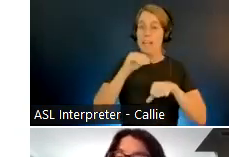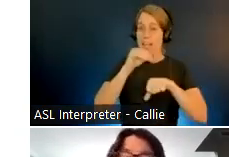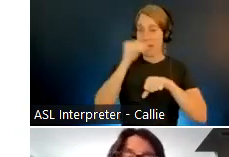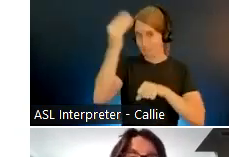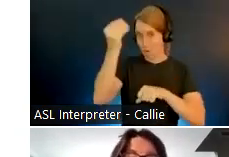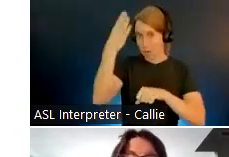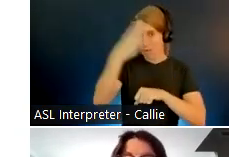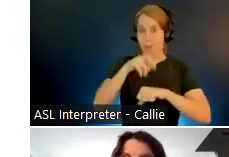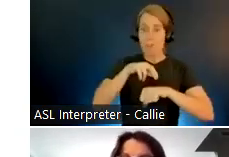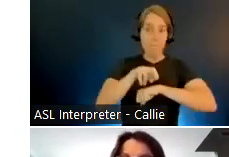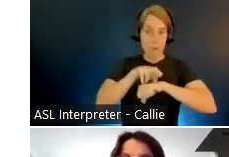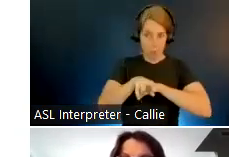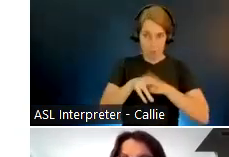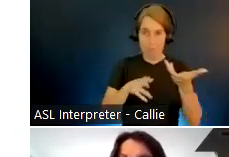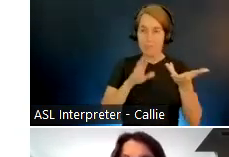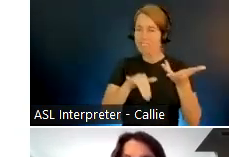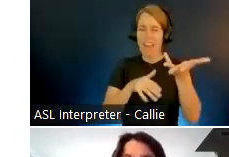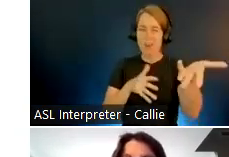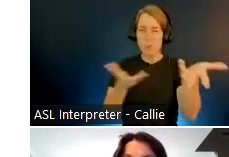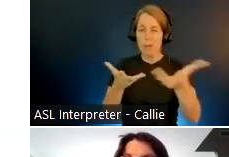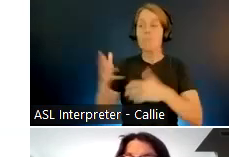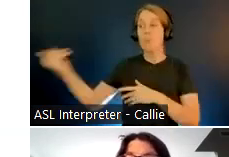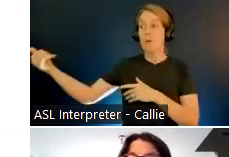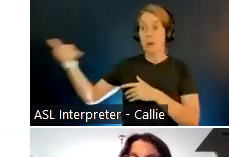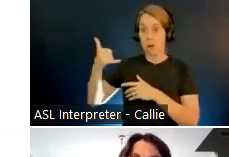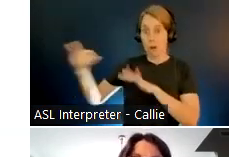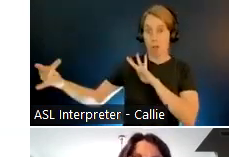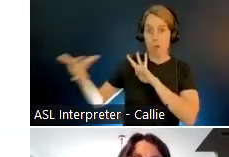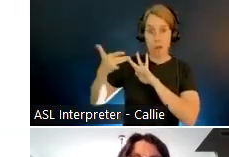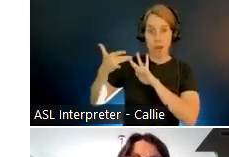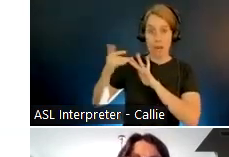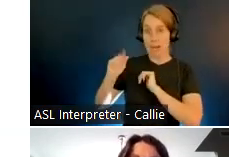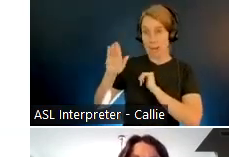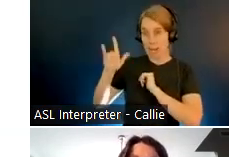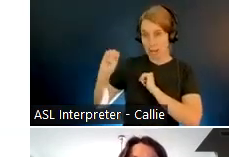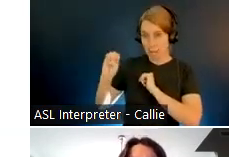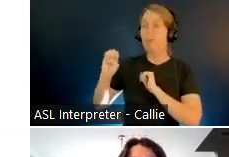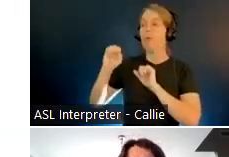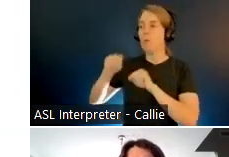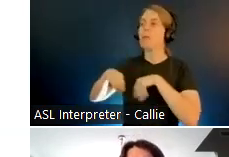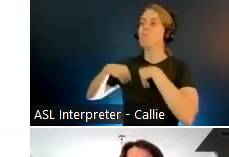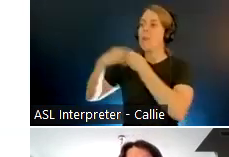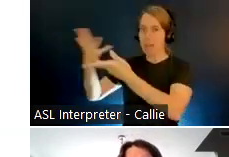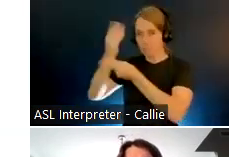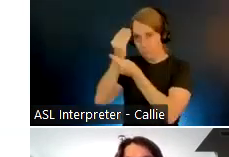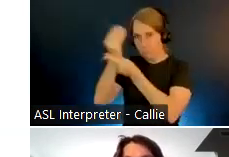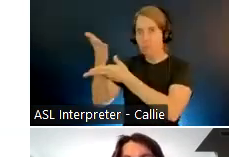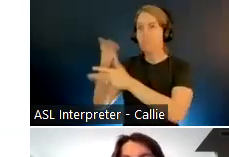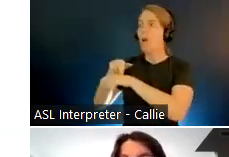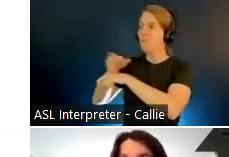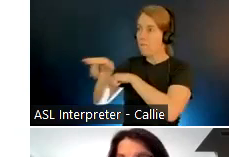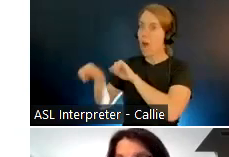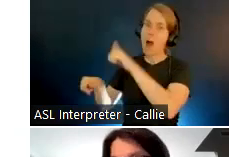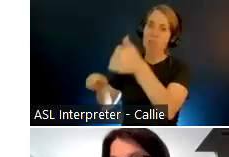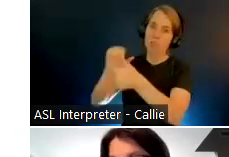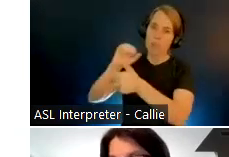you call us, we can provide you with information and referrals to other agencies. Sometimes there may be